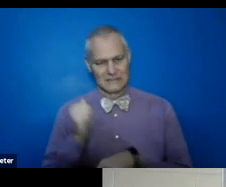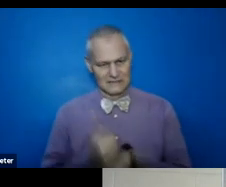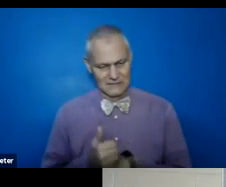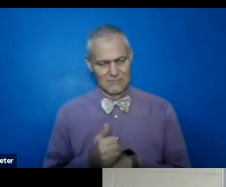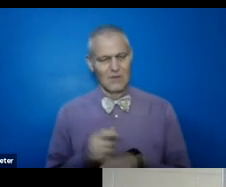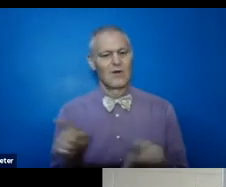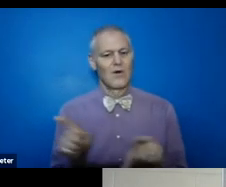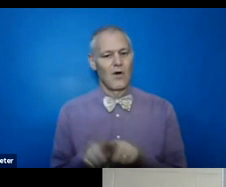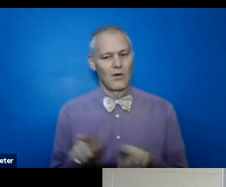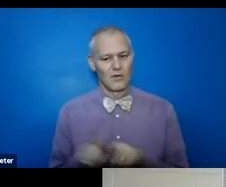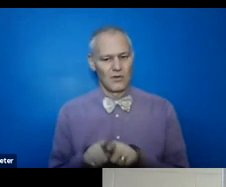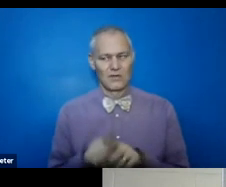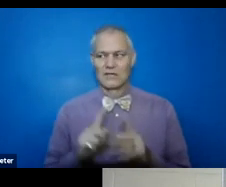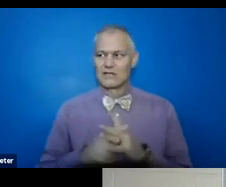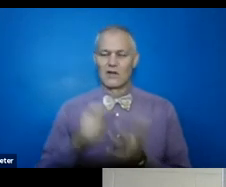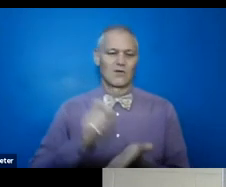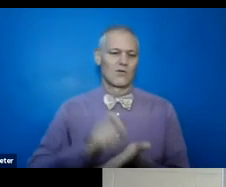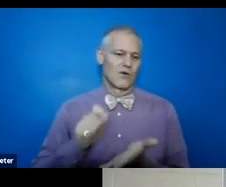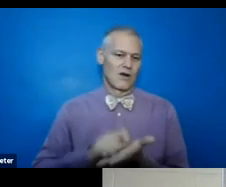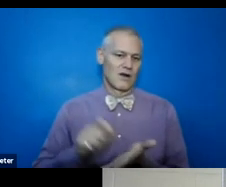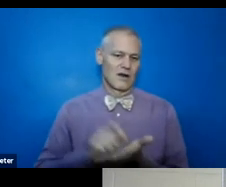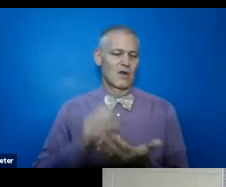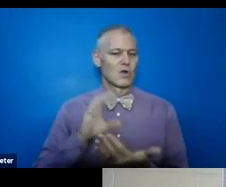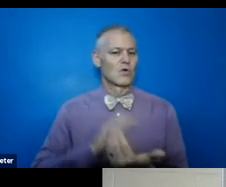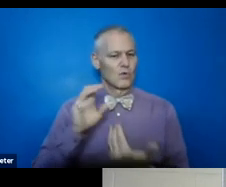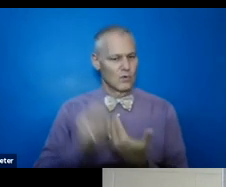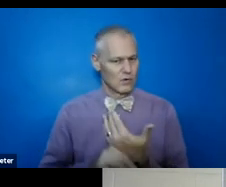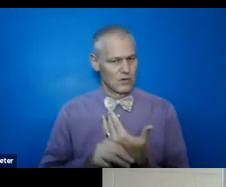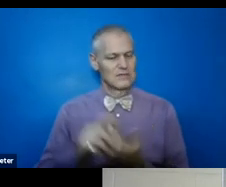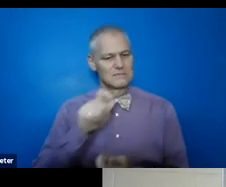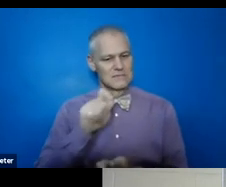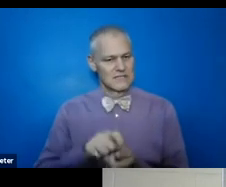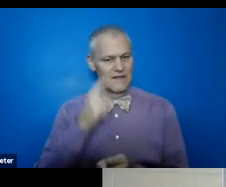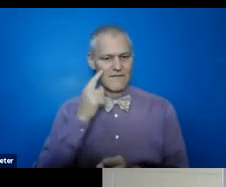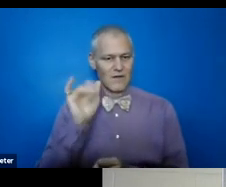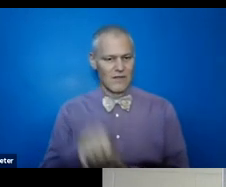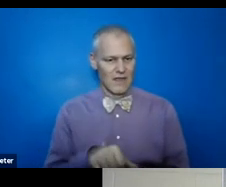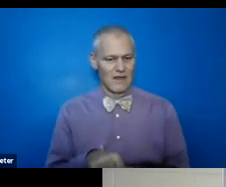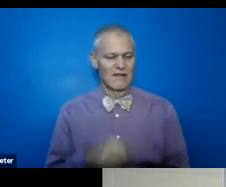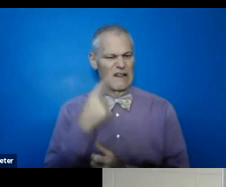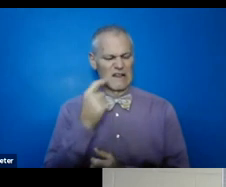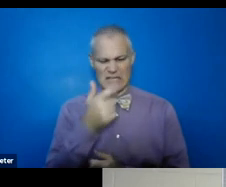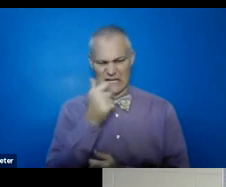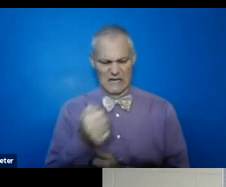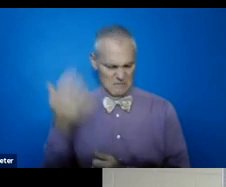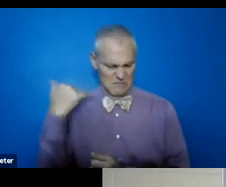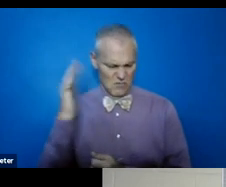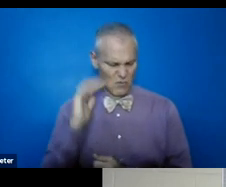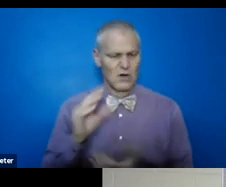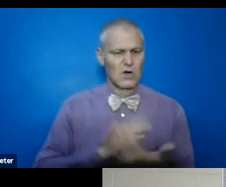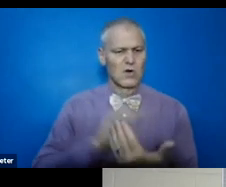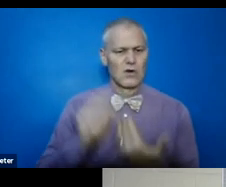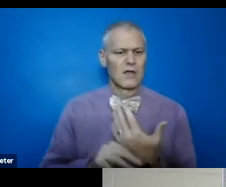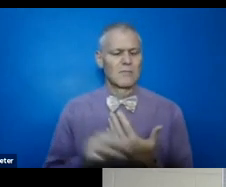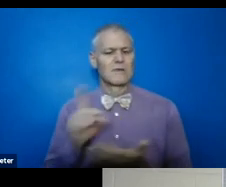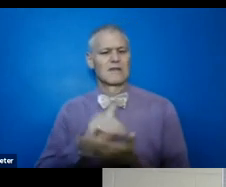also started writing curriculum specifically around this. I thought it was interesting. We used to use curriculum designed